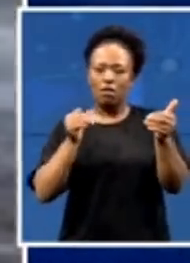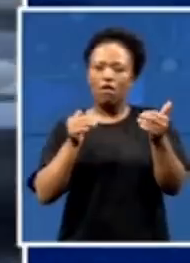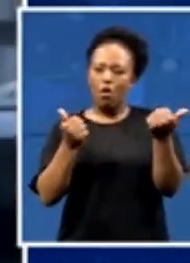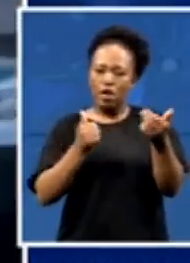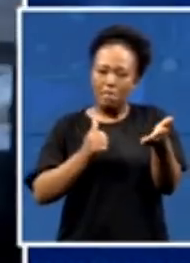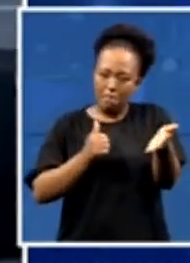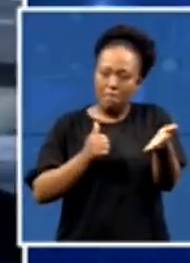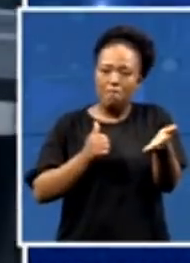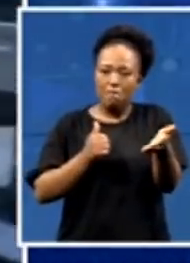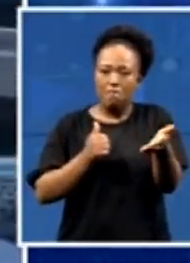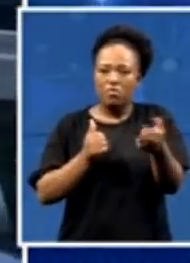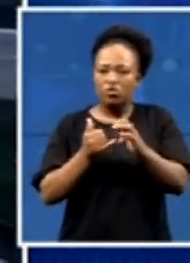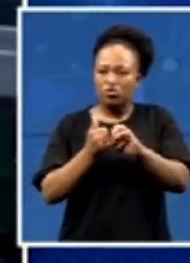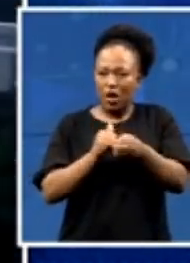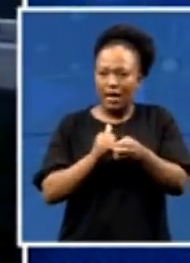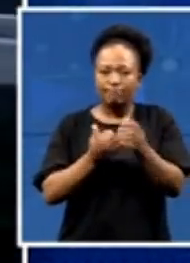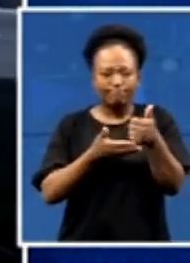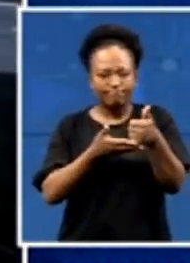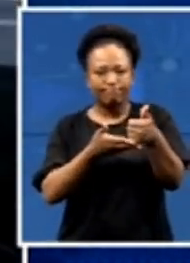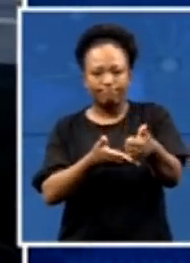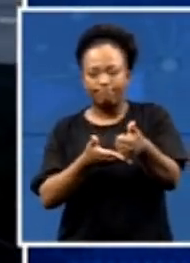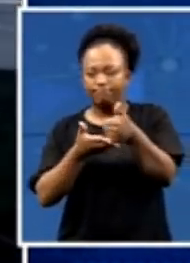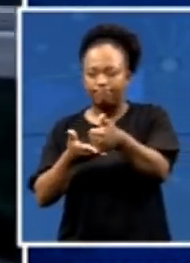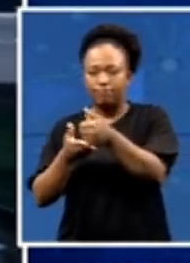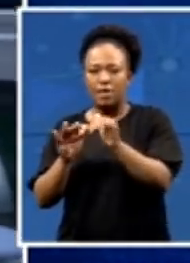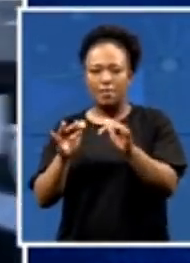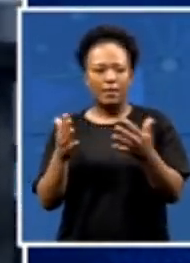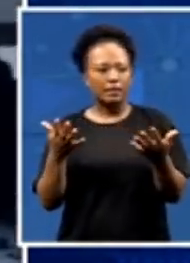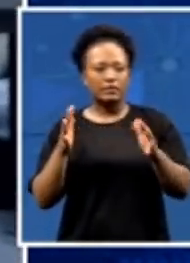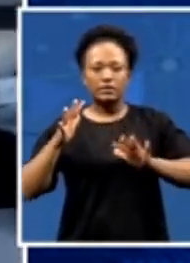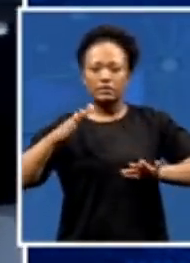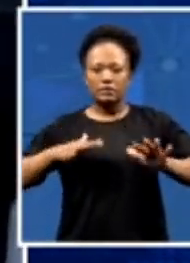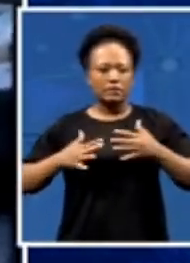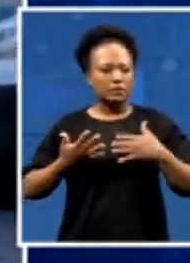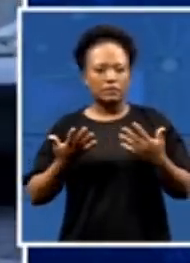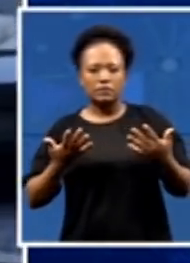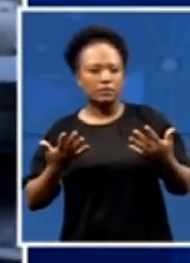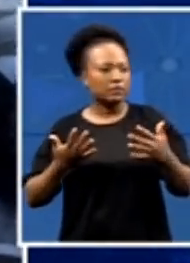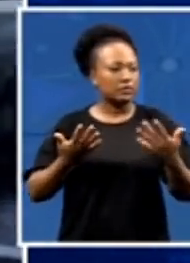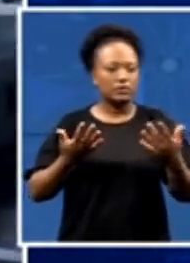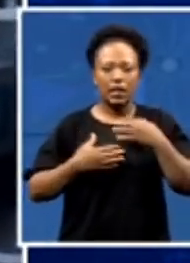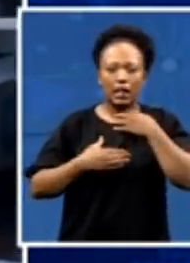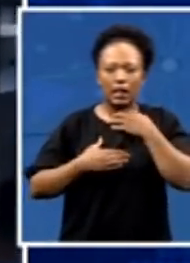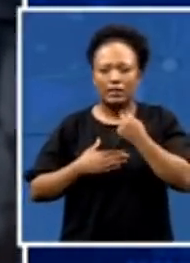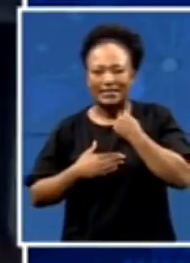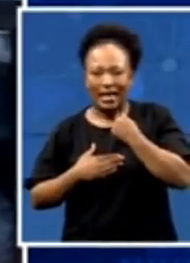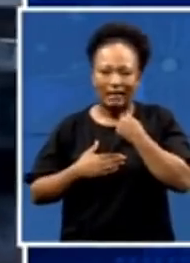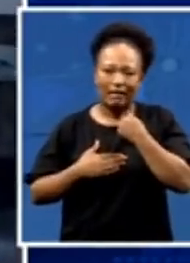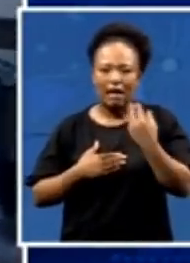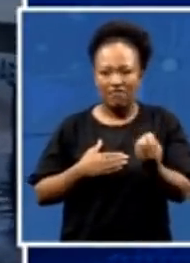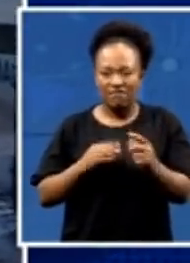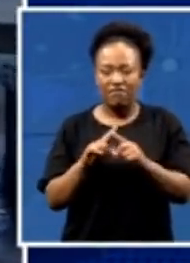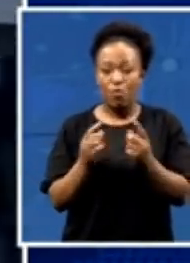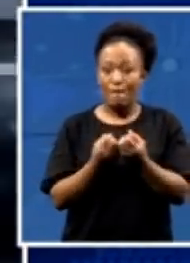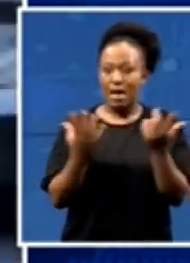assist people who are experiencing difficulties and those who are in distress, with many of them are trapped under